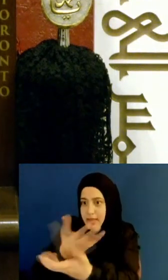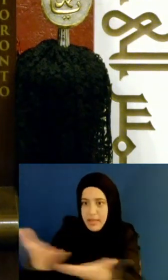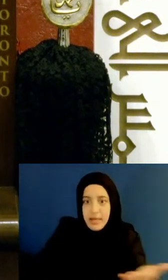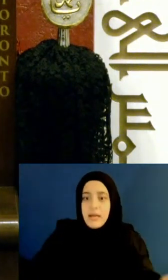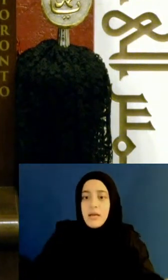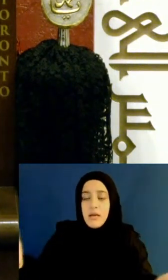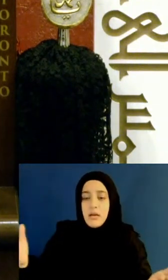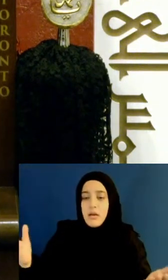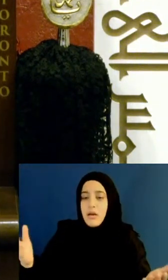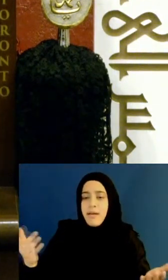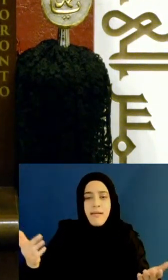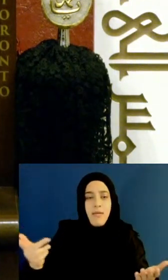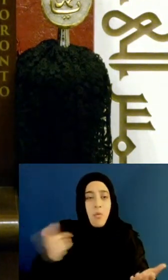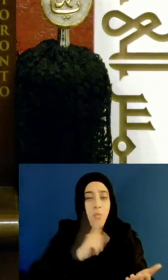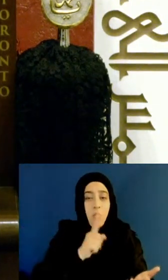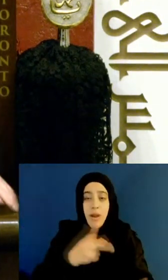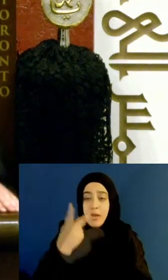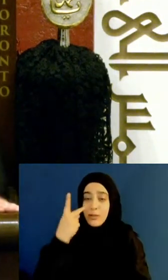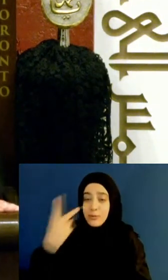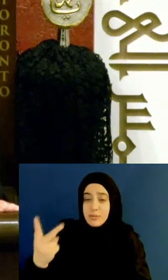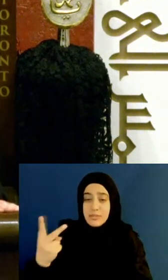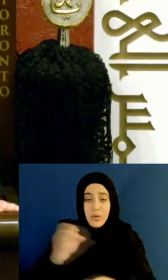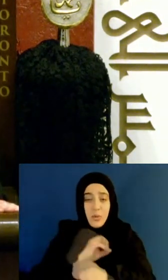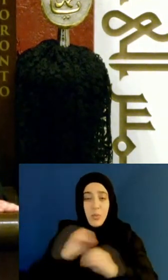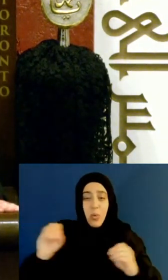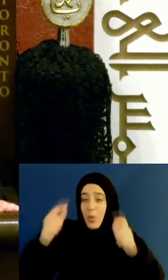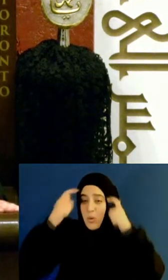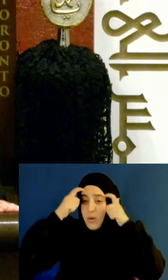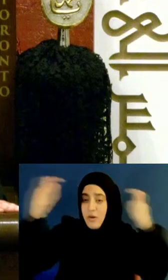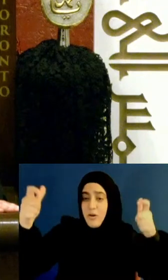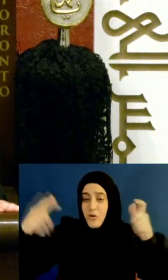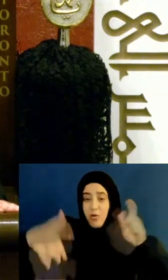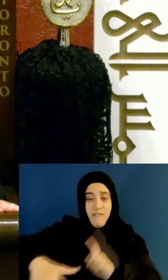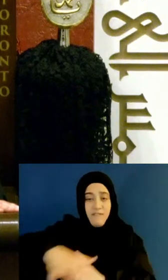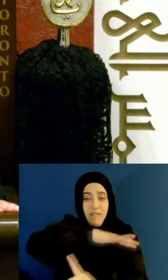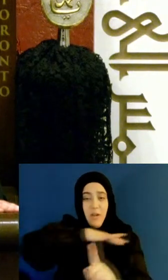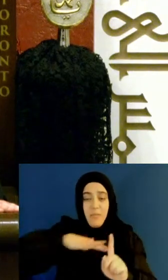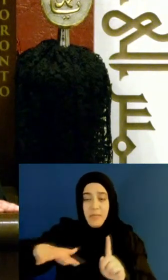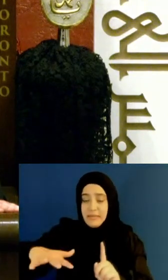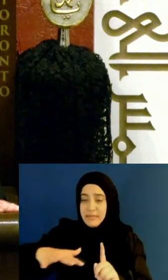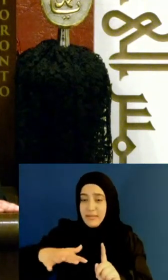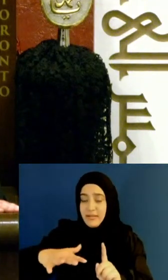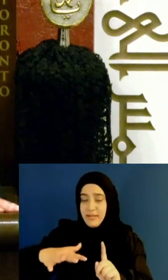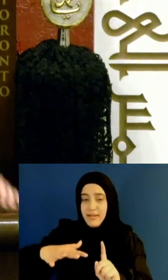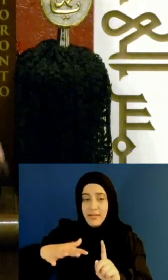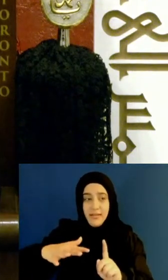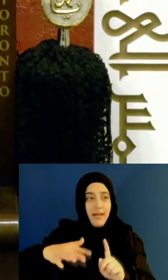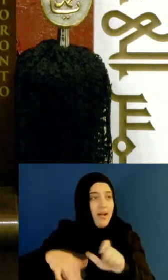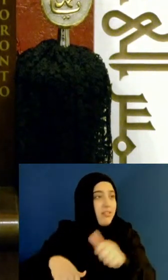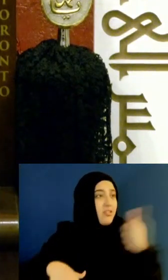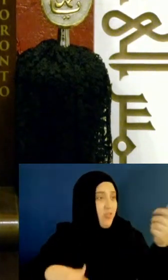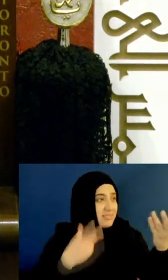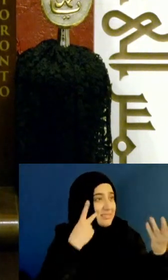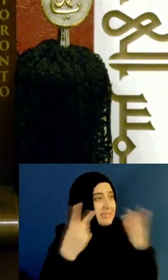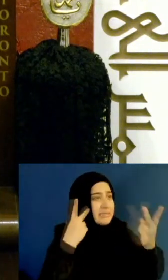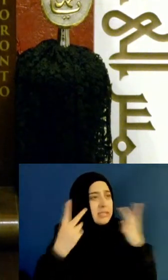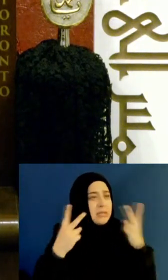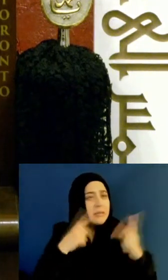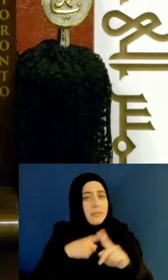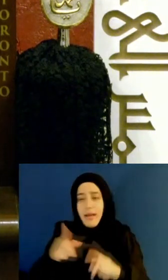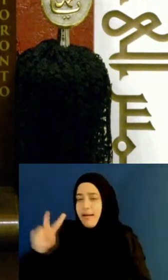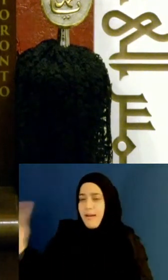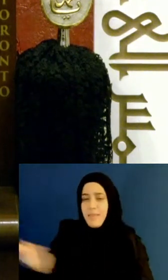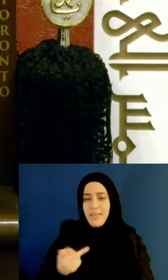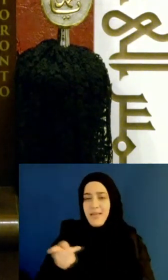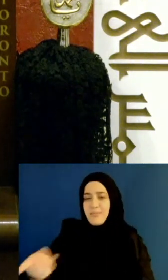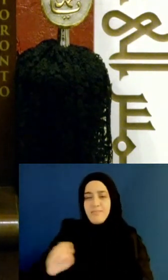ego-free environment outside of Karbala. Do you know Karbala? Each and every one of these